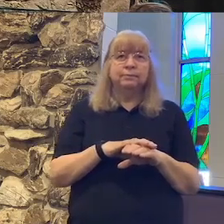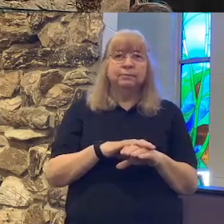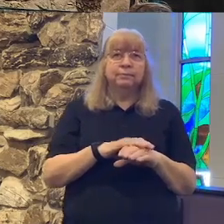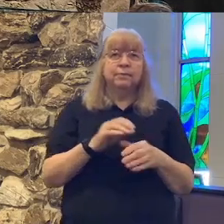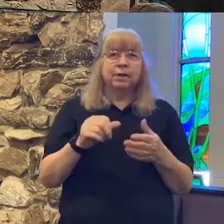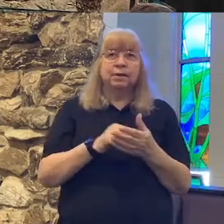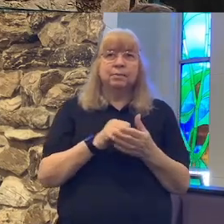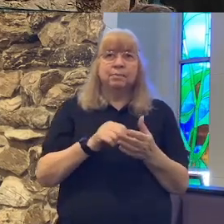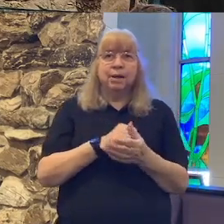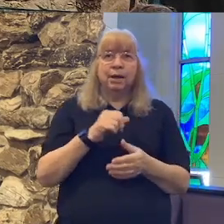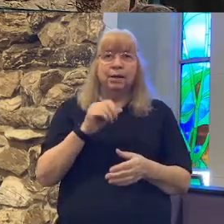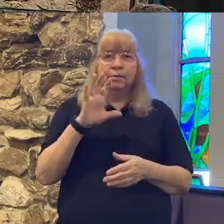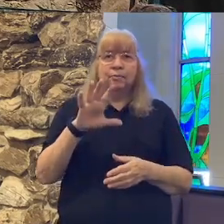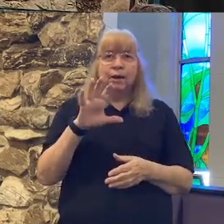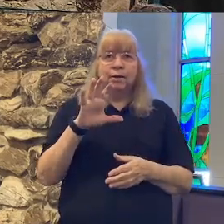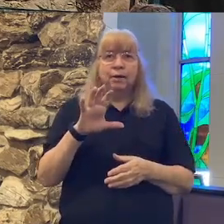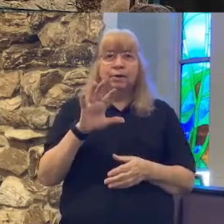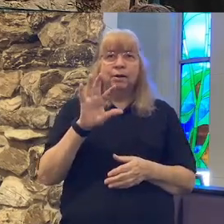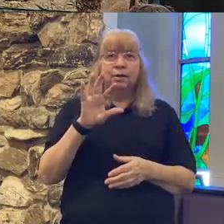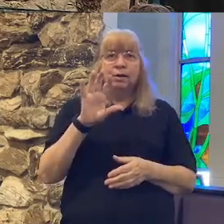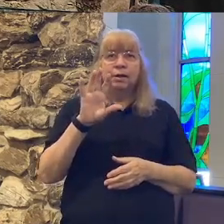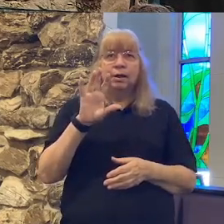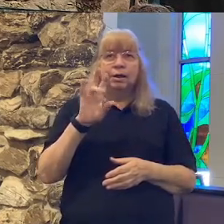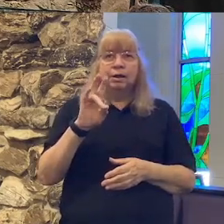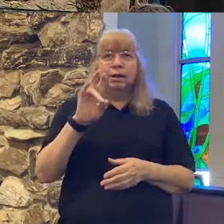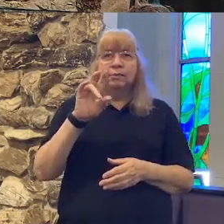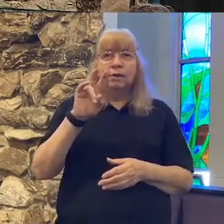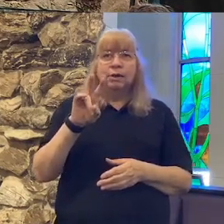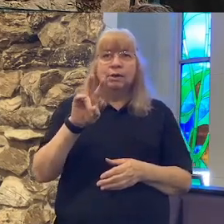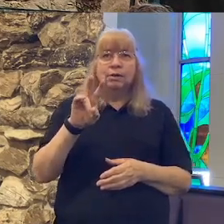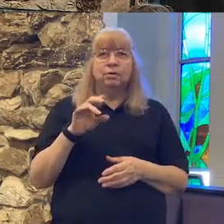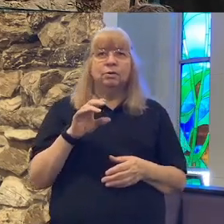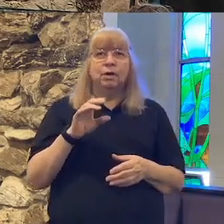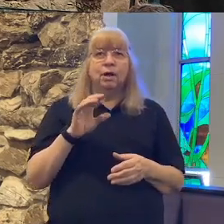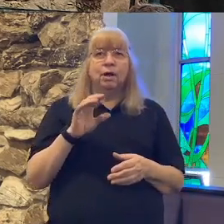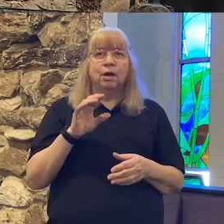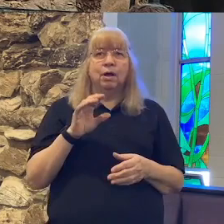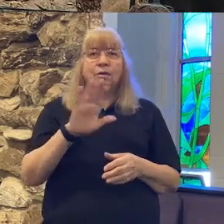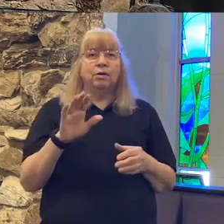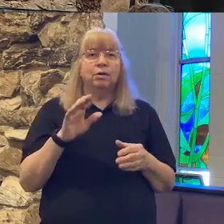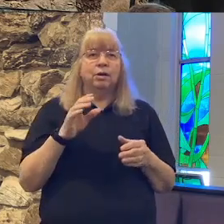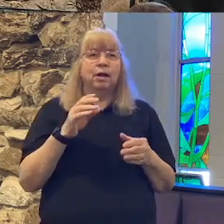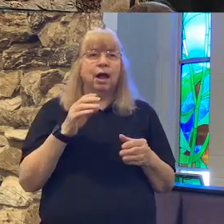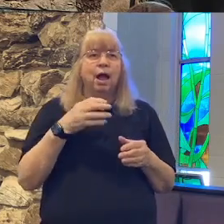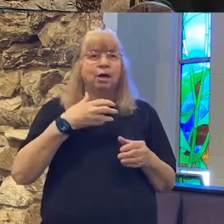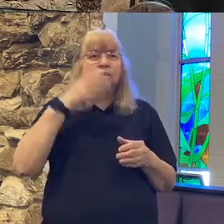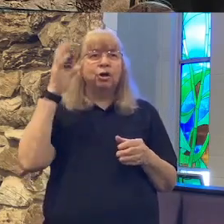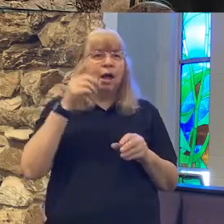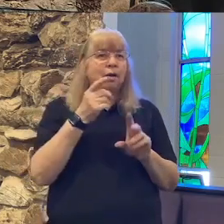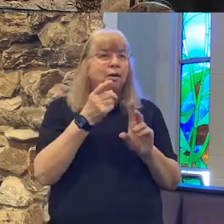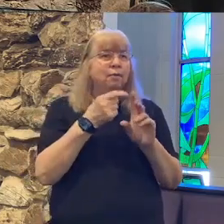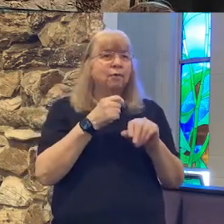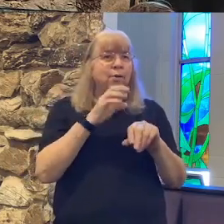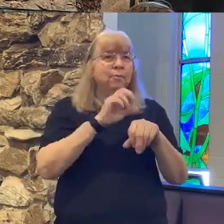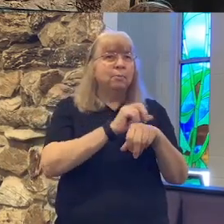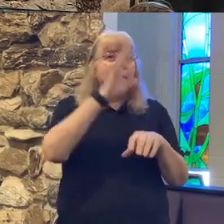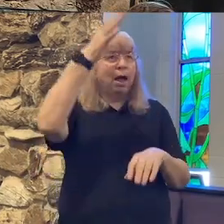And I don't have the words in front of me, but I believe there is a phrase, I'll shout it from the mountaintop.